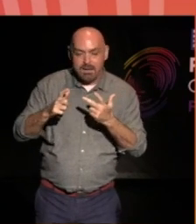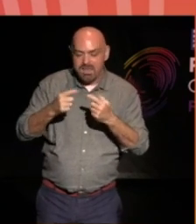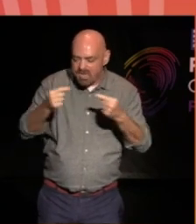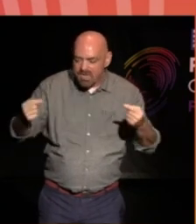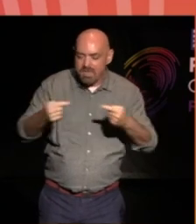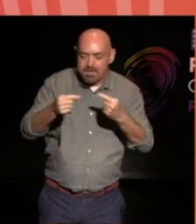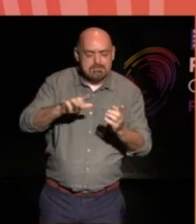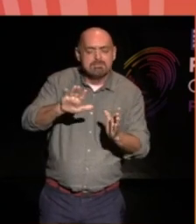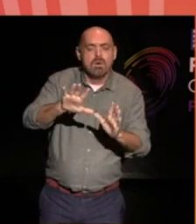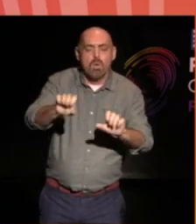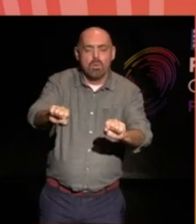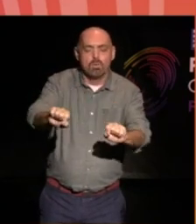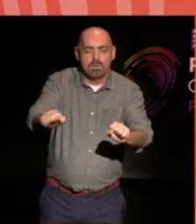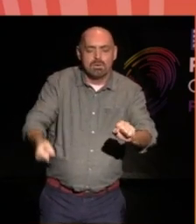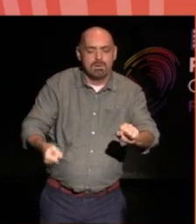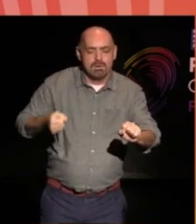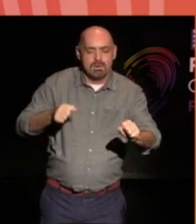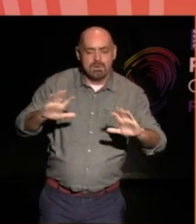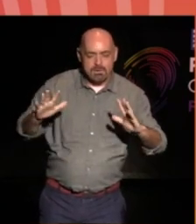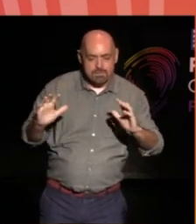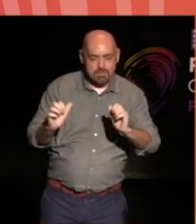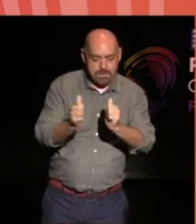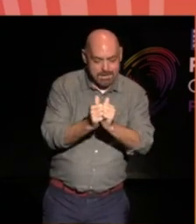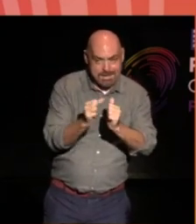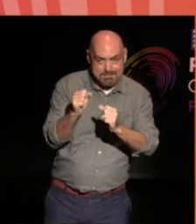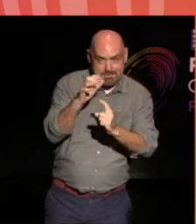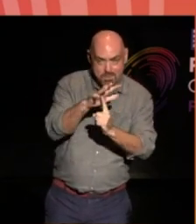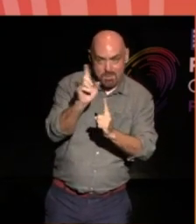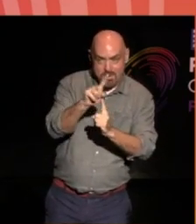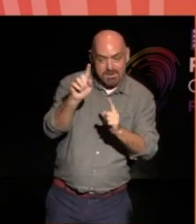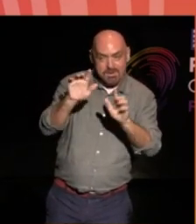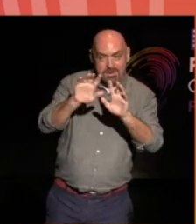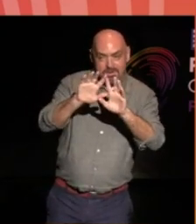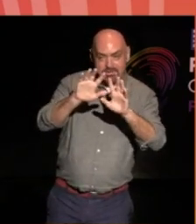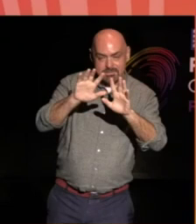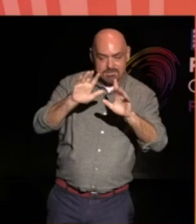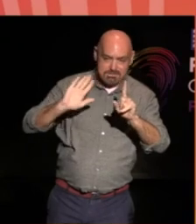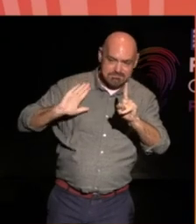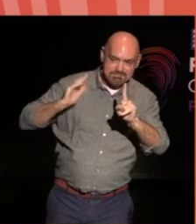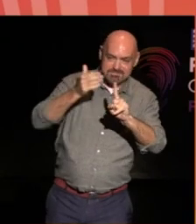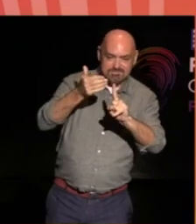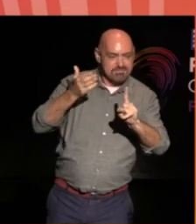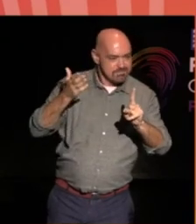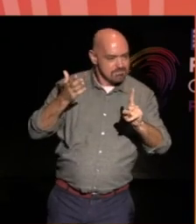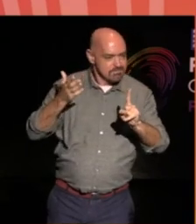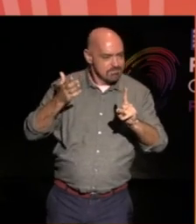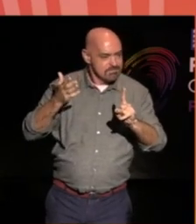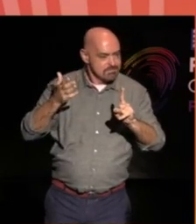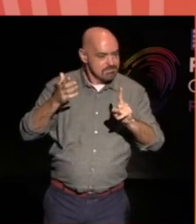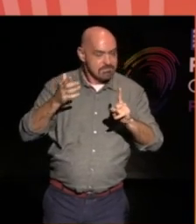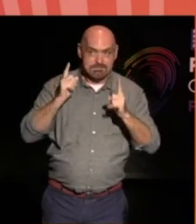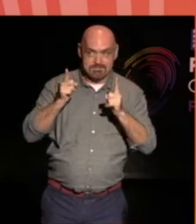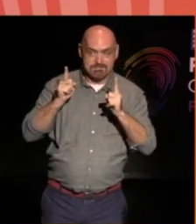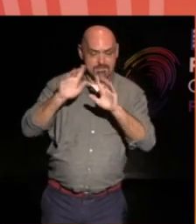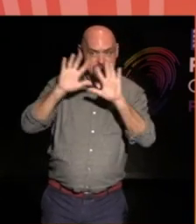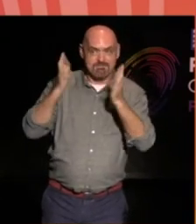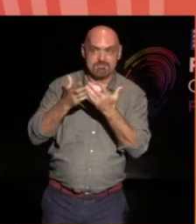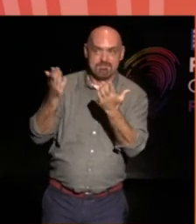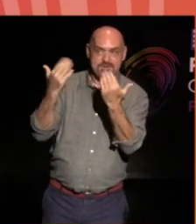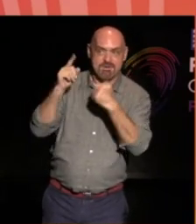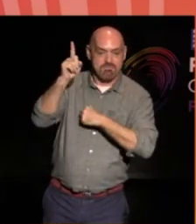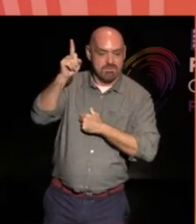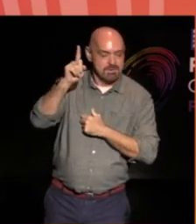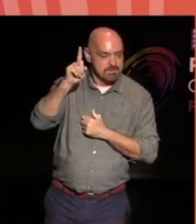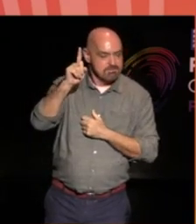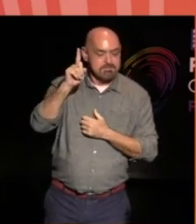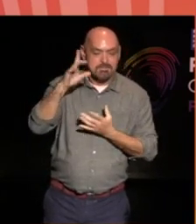aside, realizing the importance of the overall cause that is being projected, and at the same time understanding